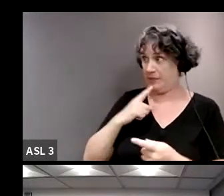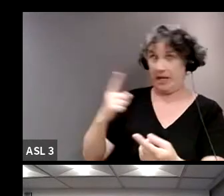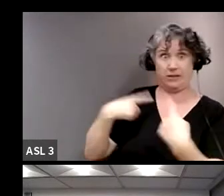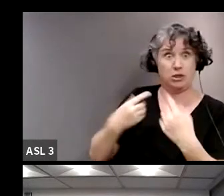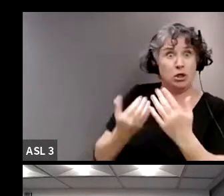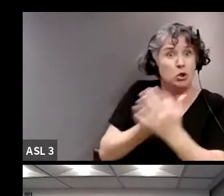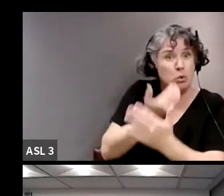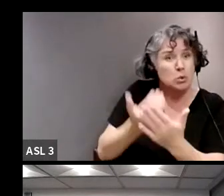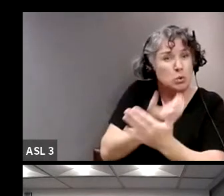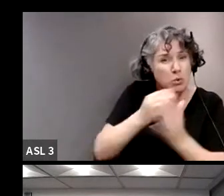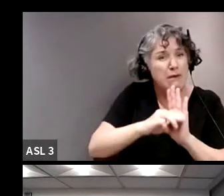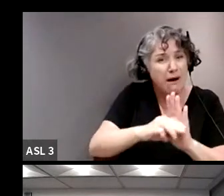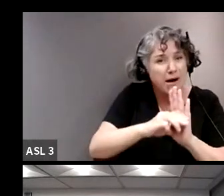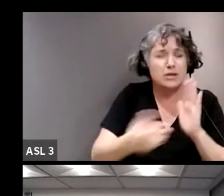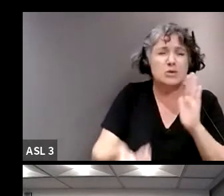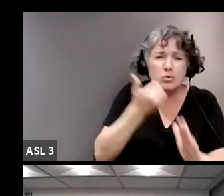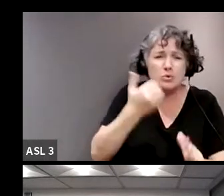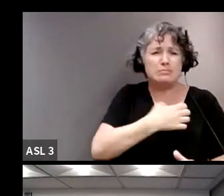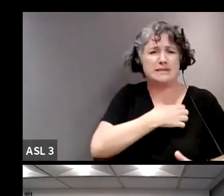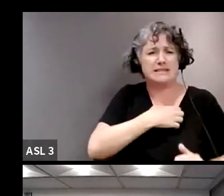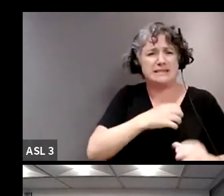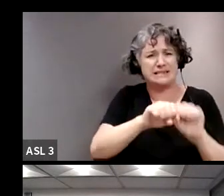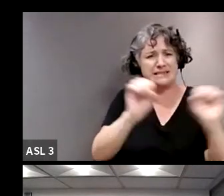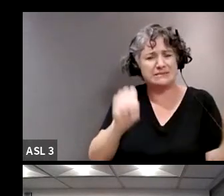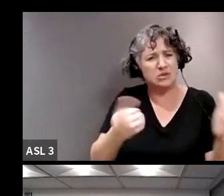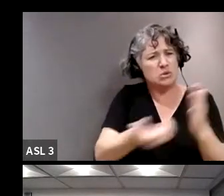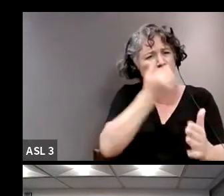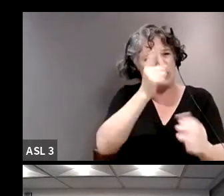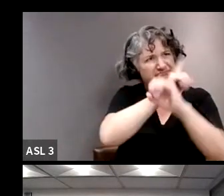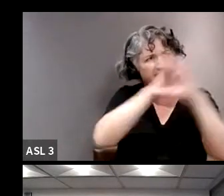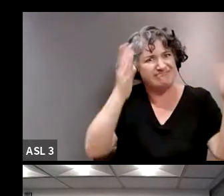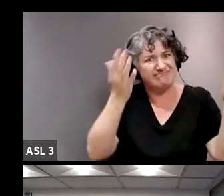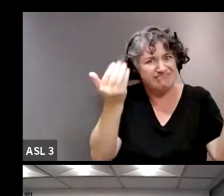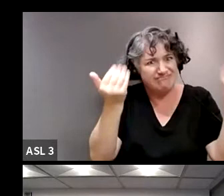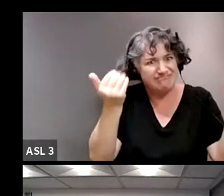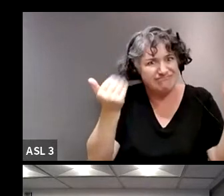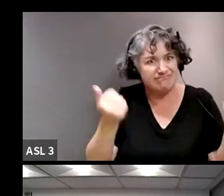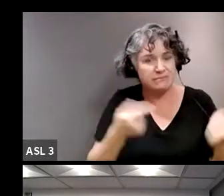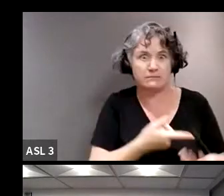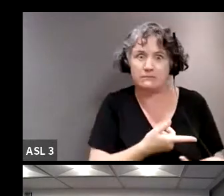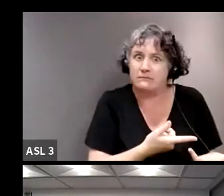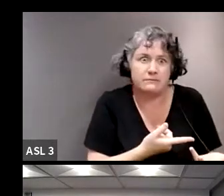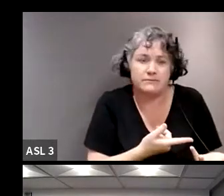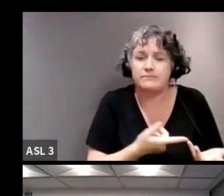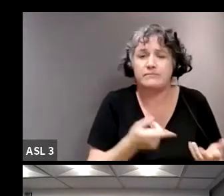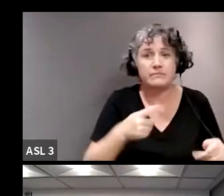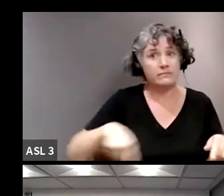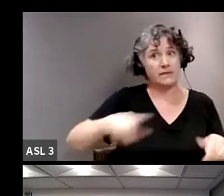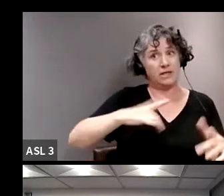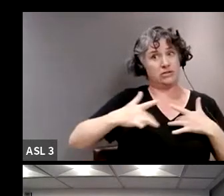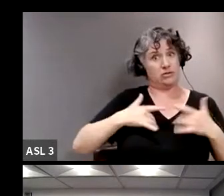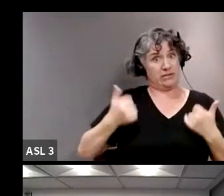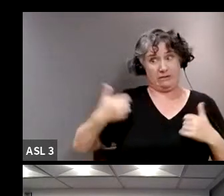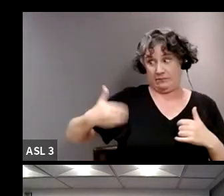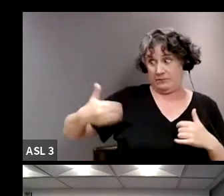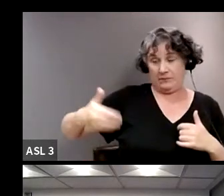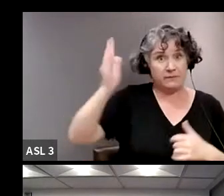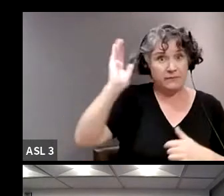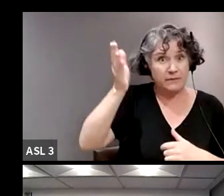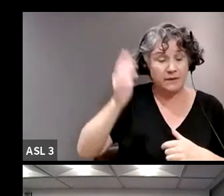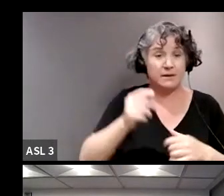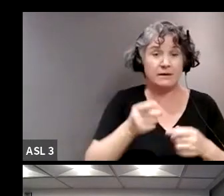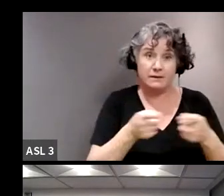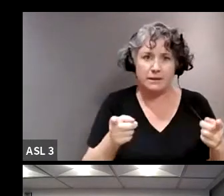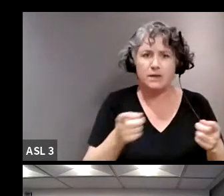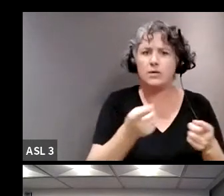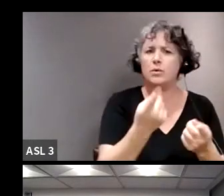new delivery models for ottawa everyone's concerned about the need for change and several participants in today's meeting had asked if we are ready if